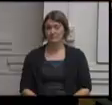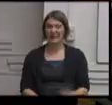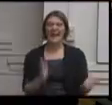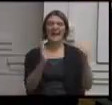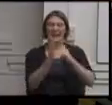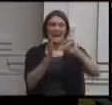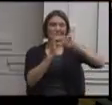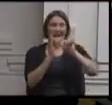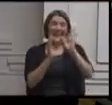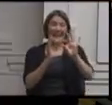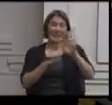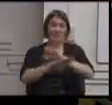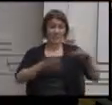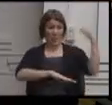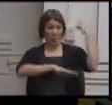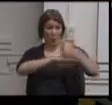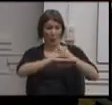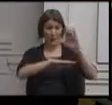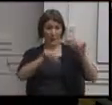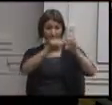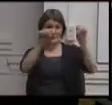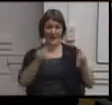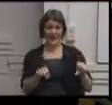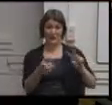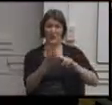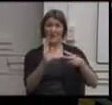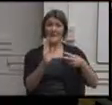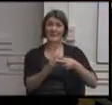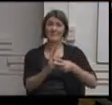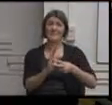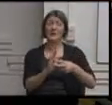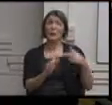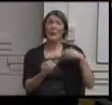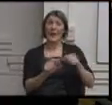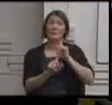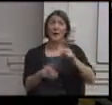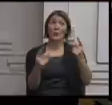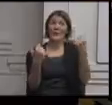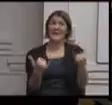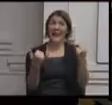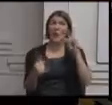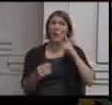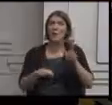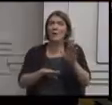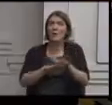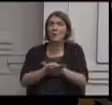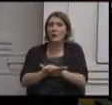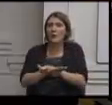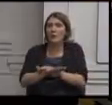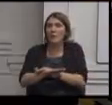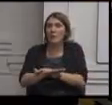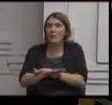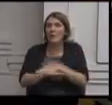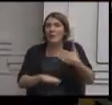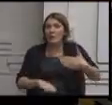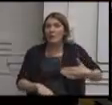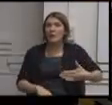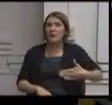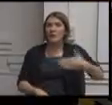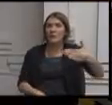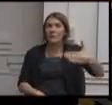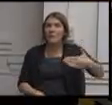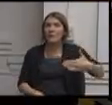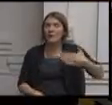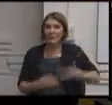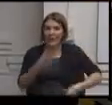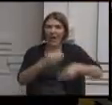Eliminating Station 2 would mean an added response time of 3 to 4 minutes or even more from Central Station. If actions are not taken